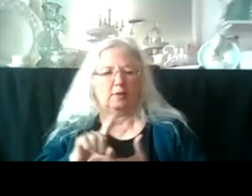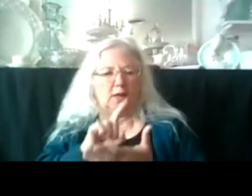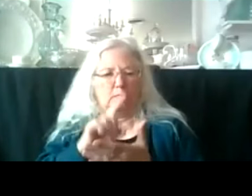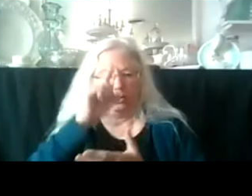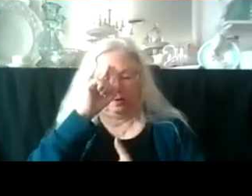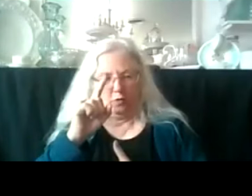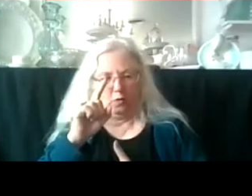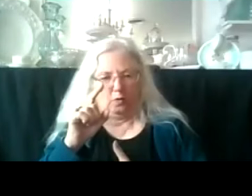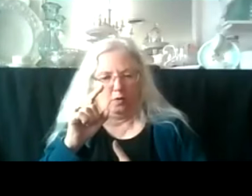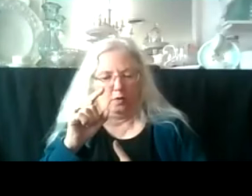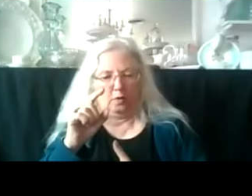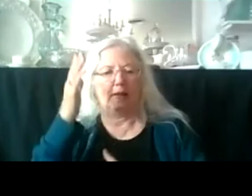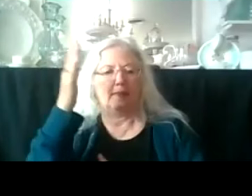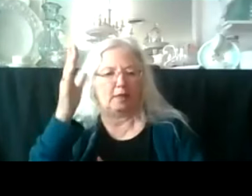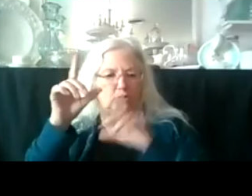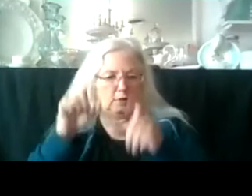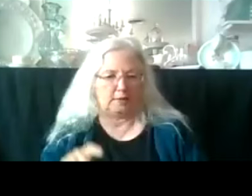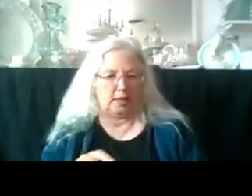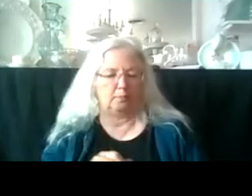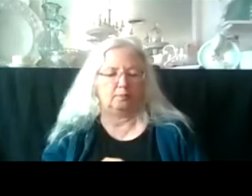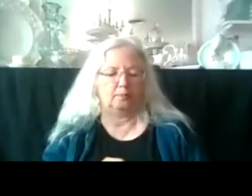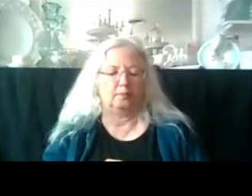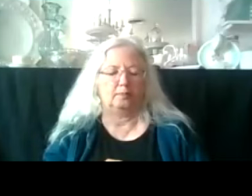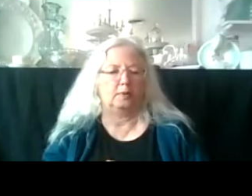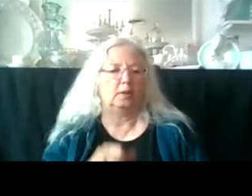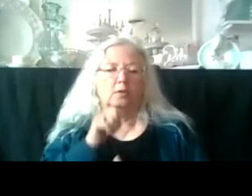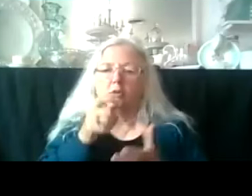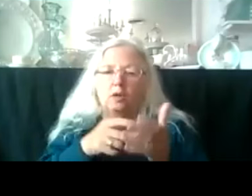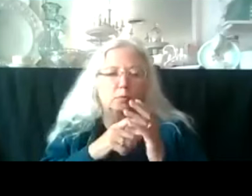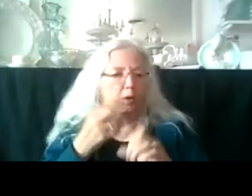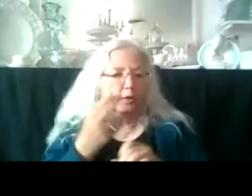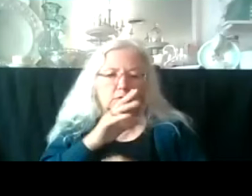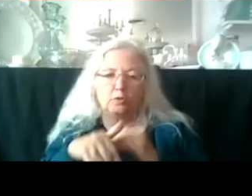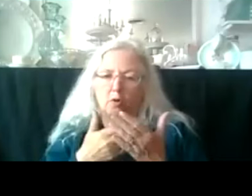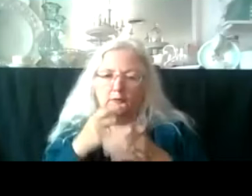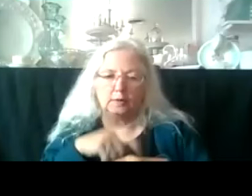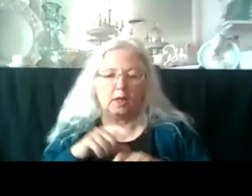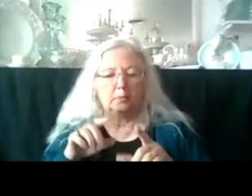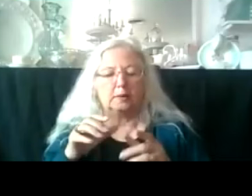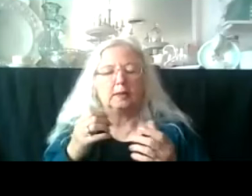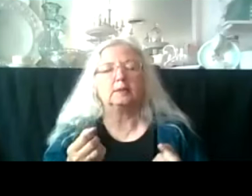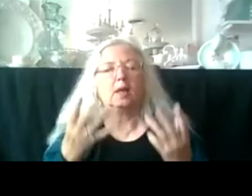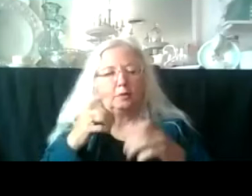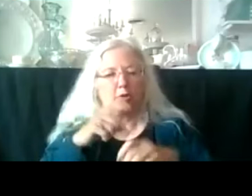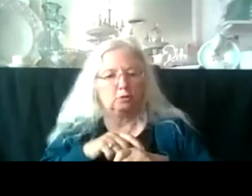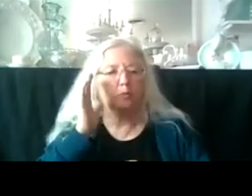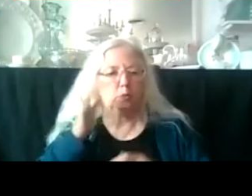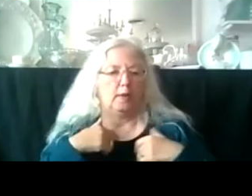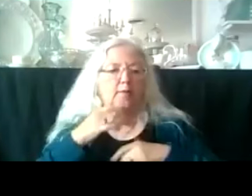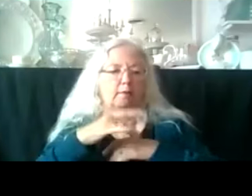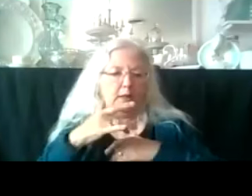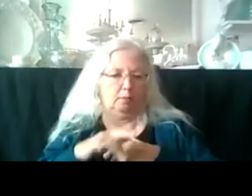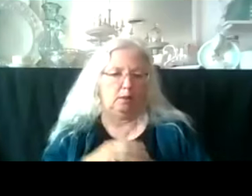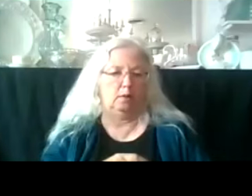the lecture exam. Again, you're not required to use all that time, but that is the time that is available to